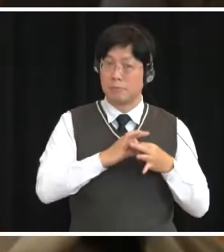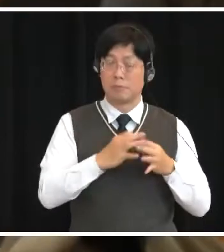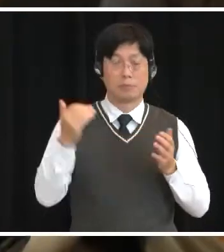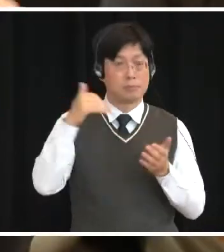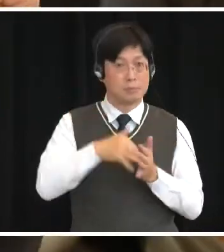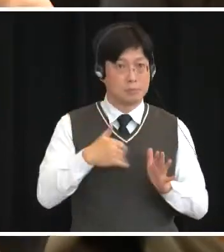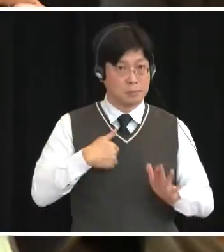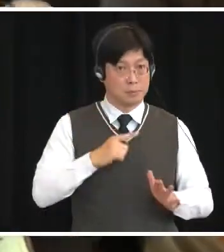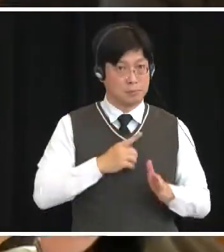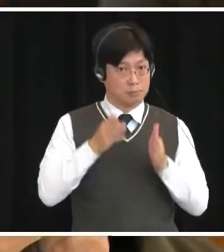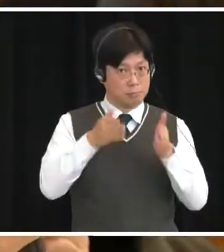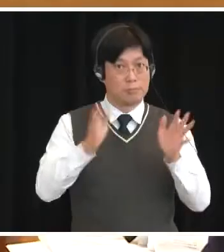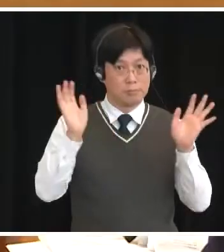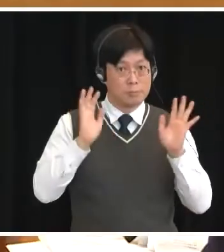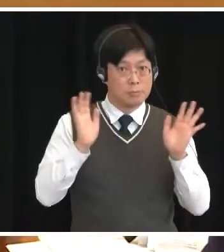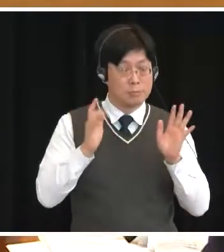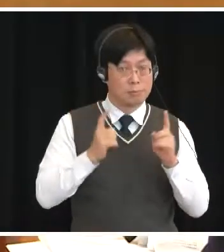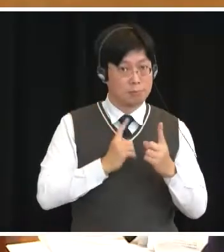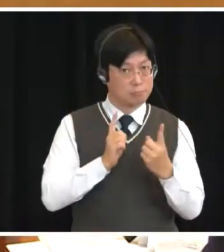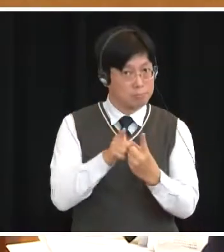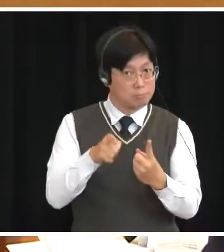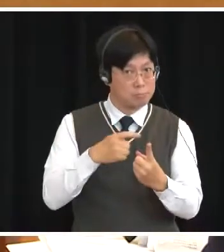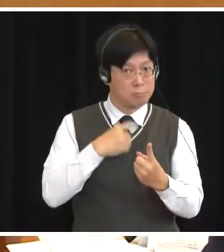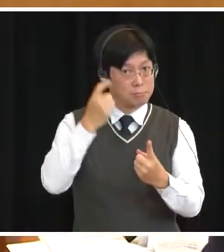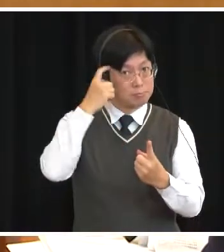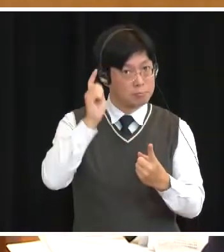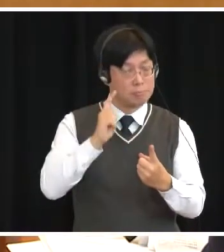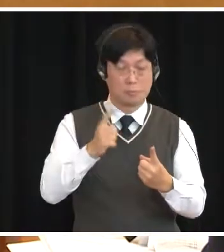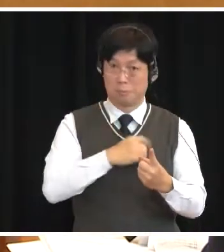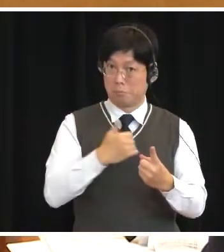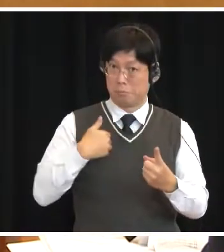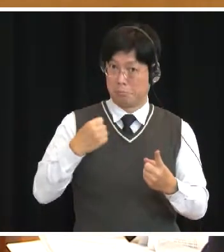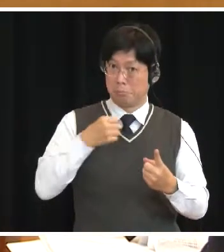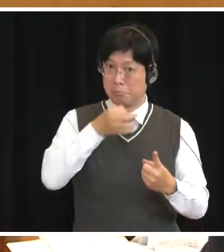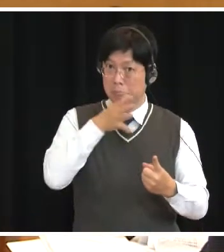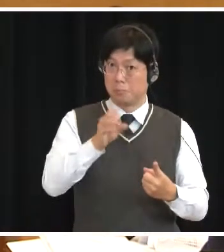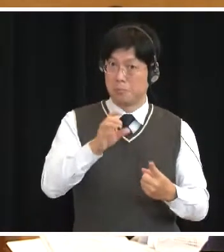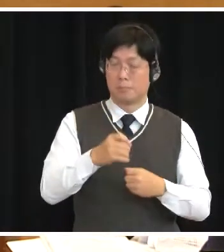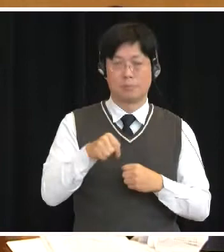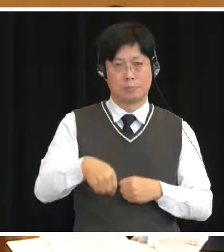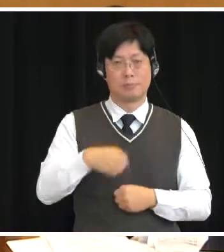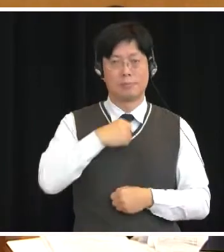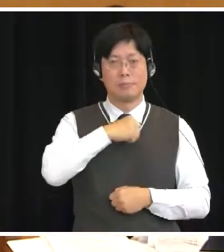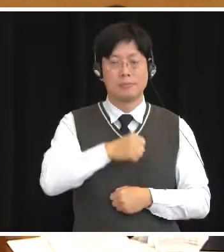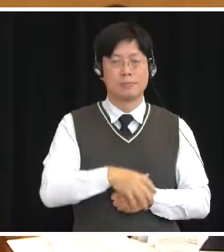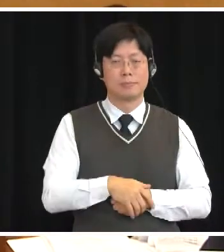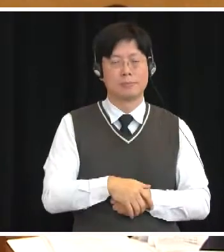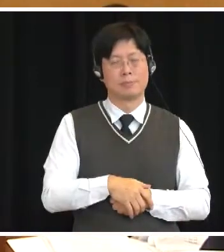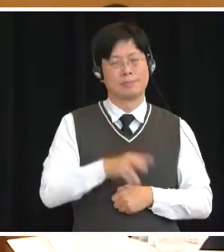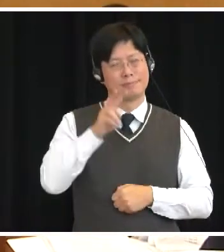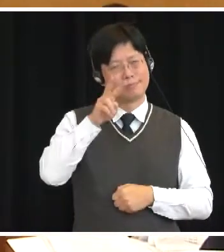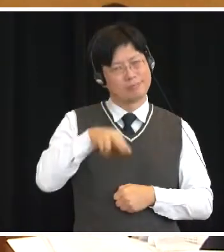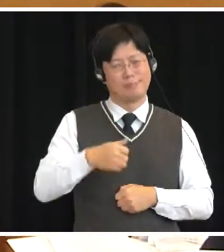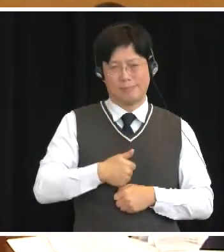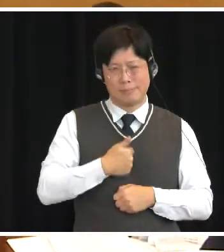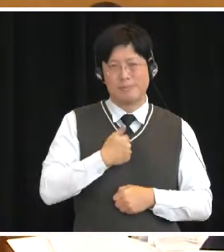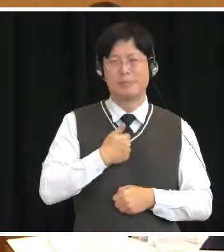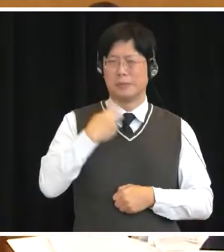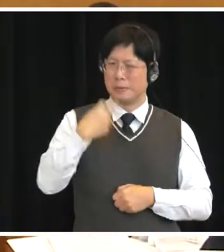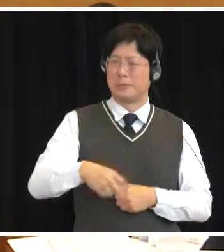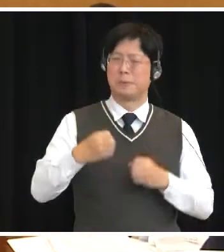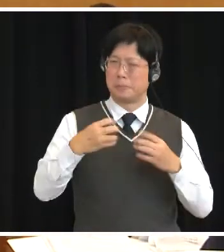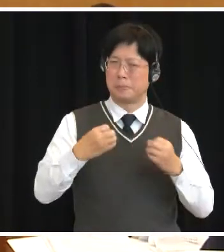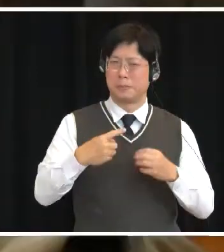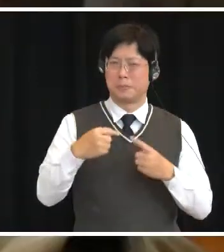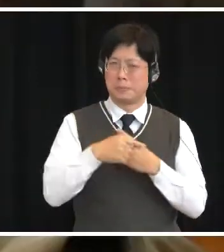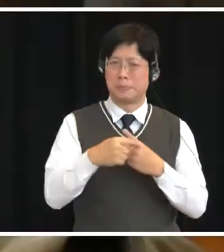be enabled. Another issue is how we view children. Do we deem